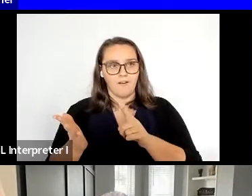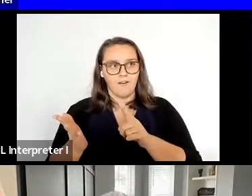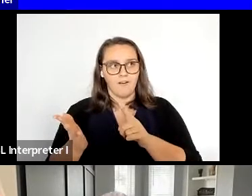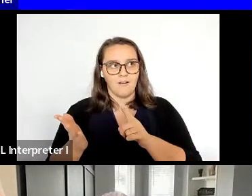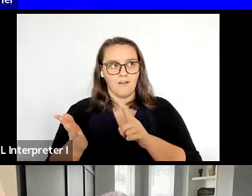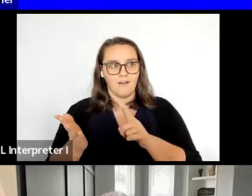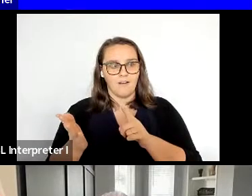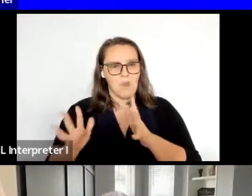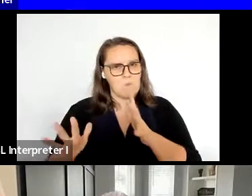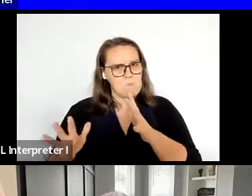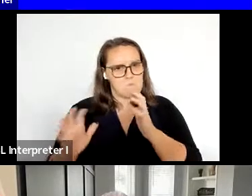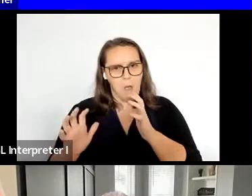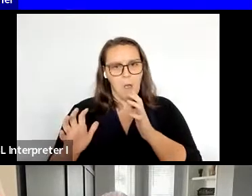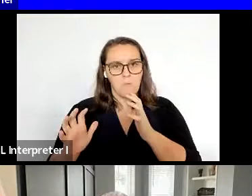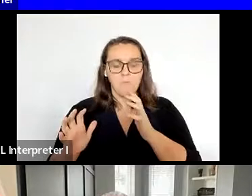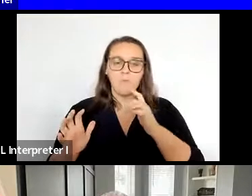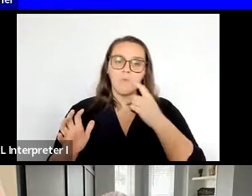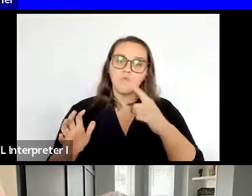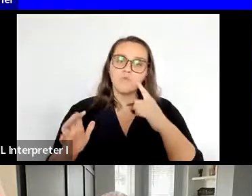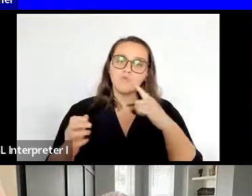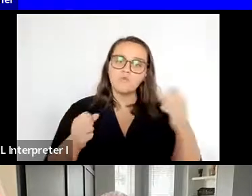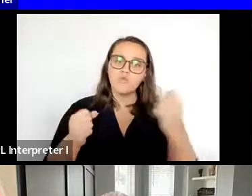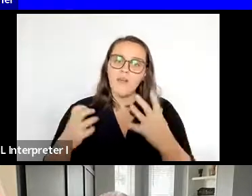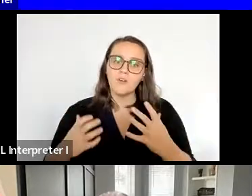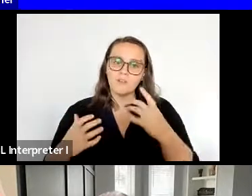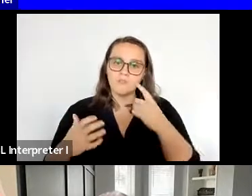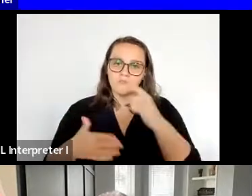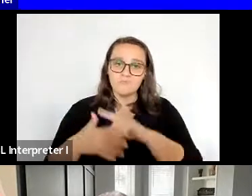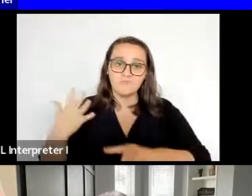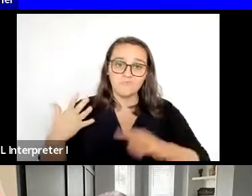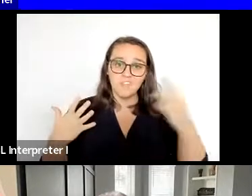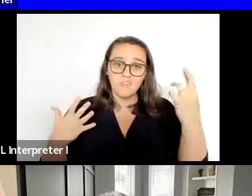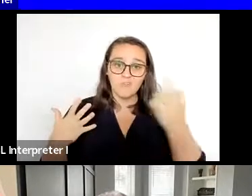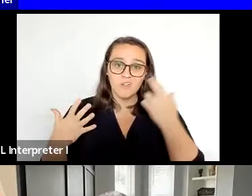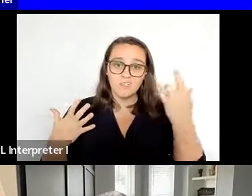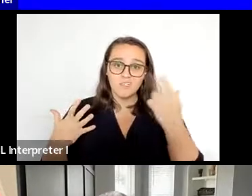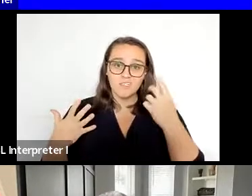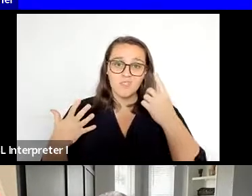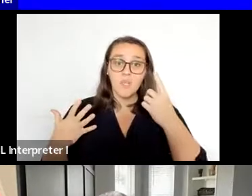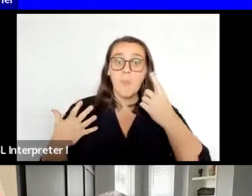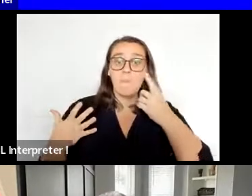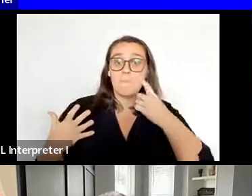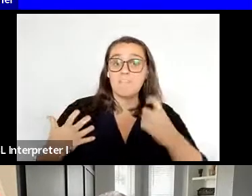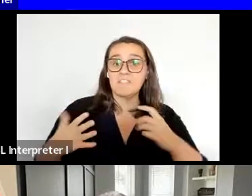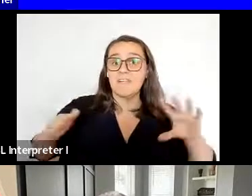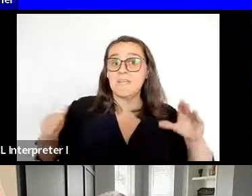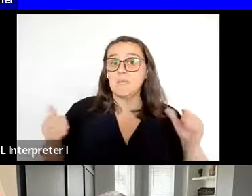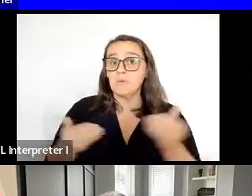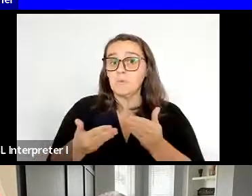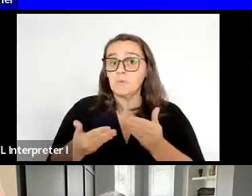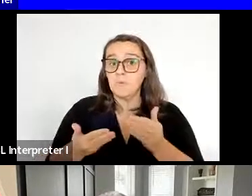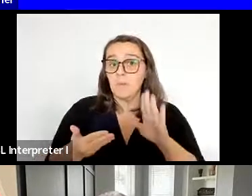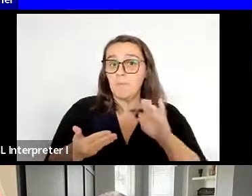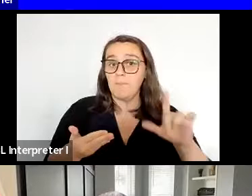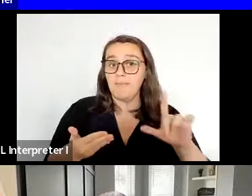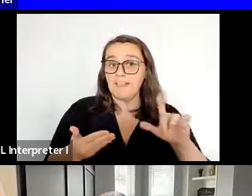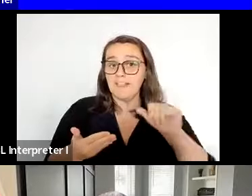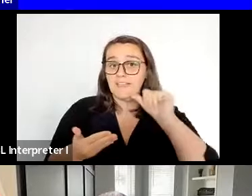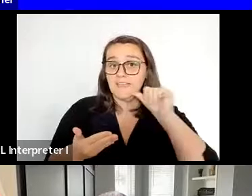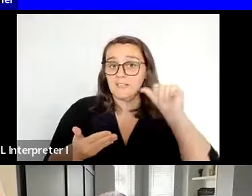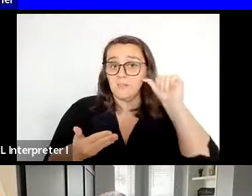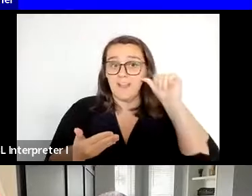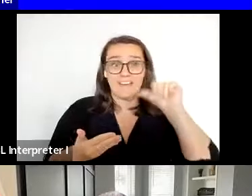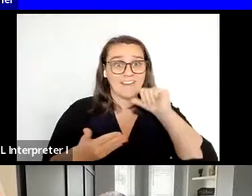too harsh on drivers for a variety of reasons due to just a bill introduction yesterday, not a vote that we're taking